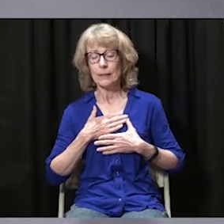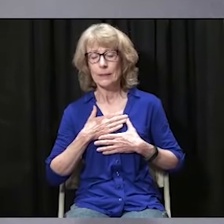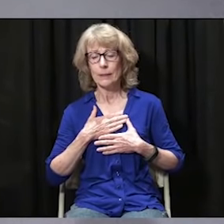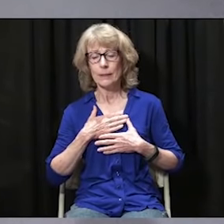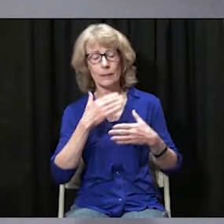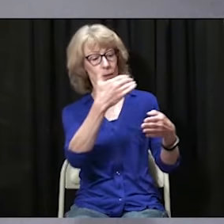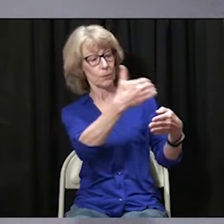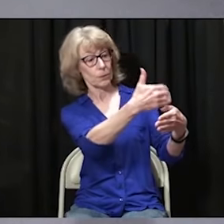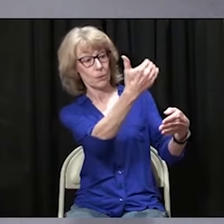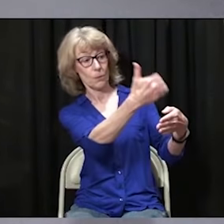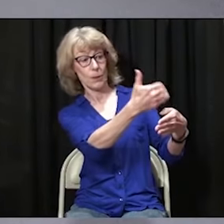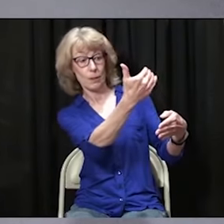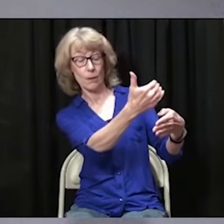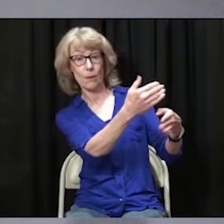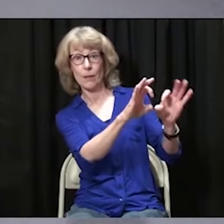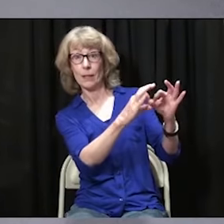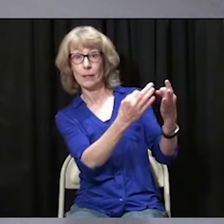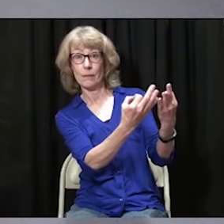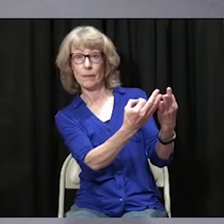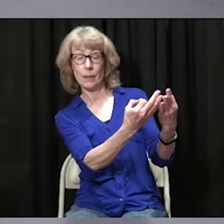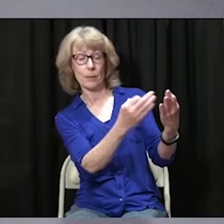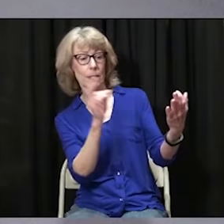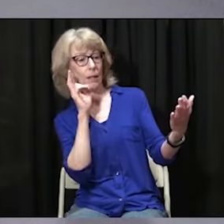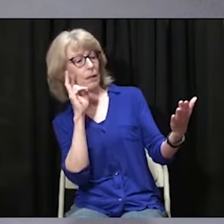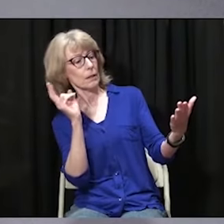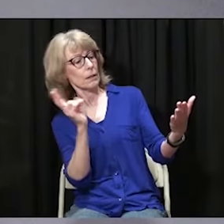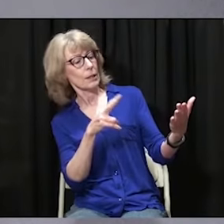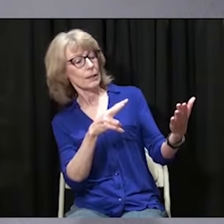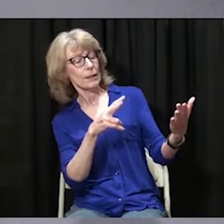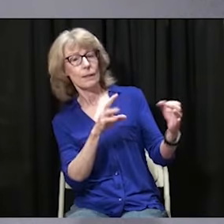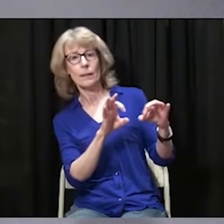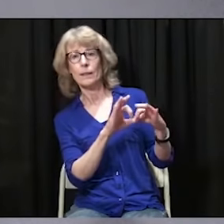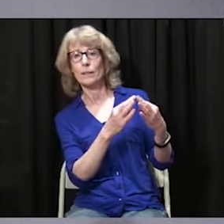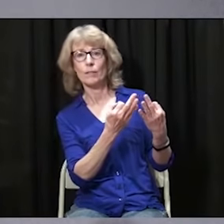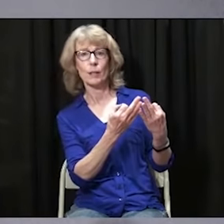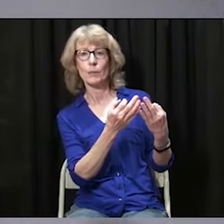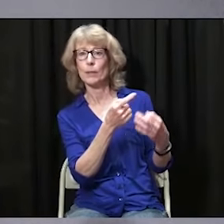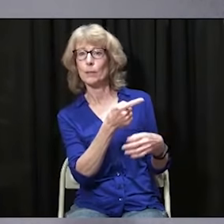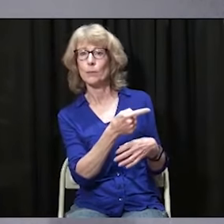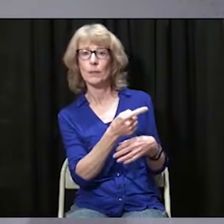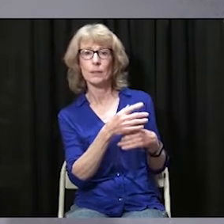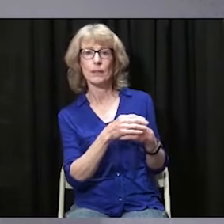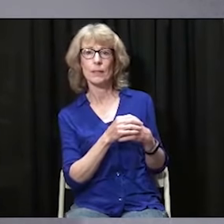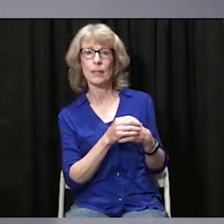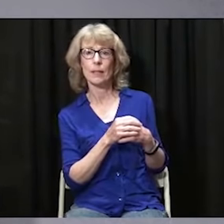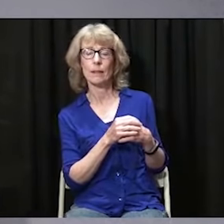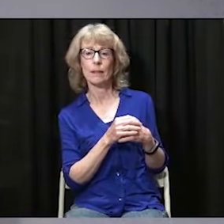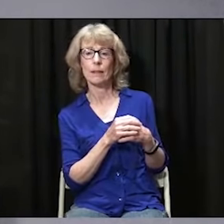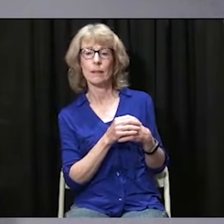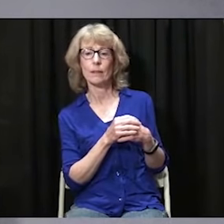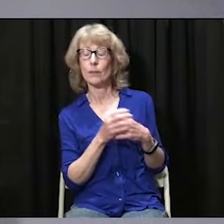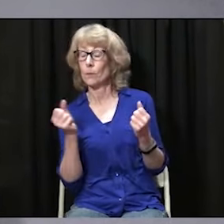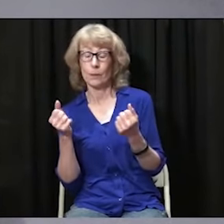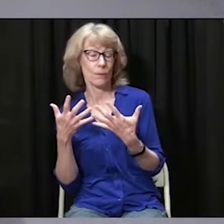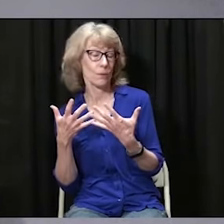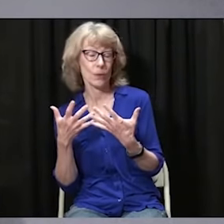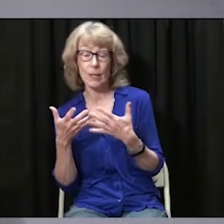be with me. They weren't there. So more than the fear of death was the fear of being alone.